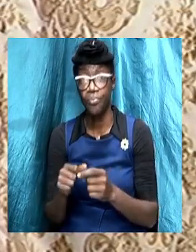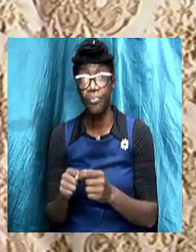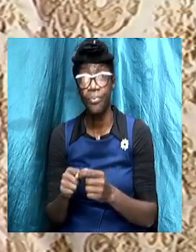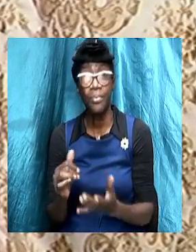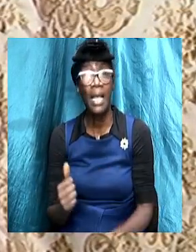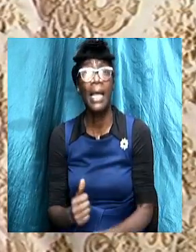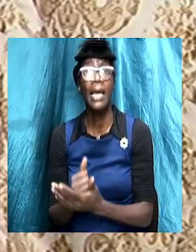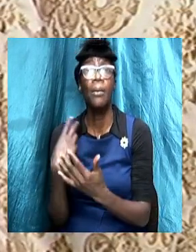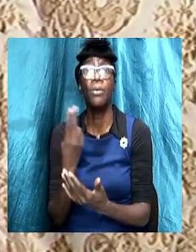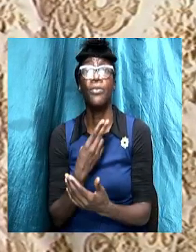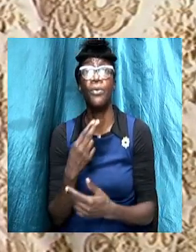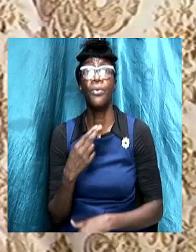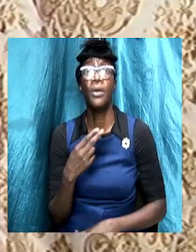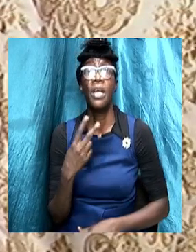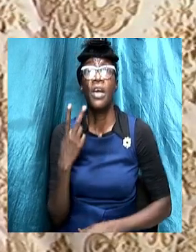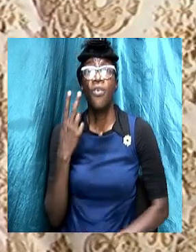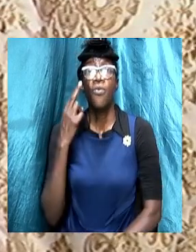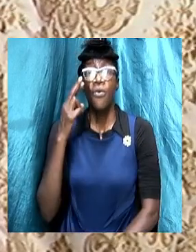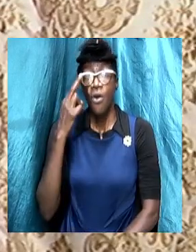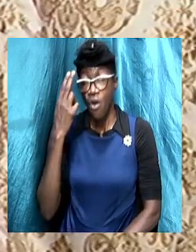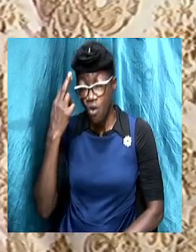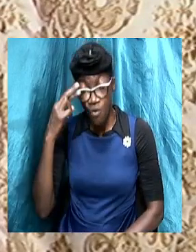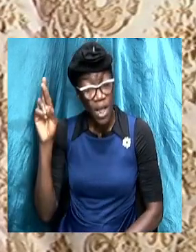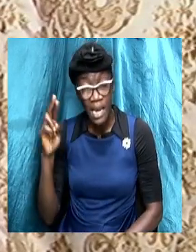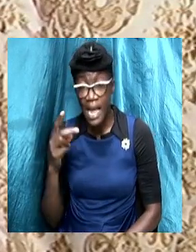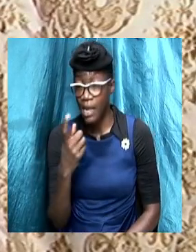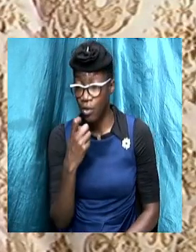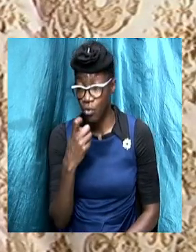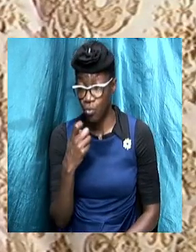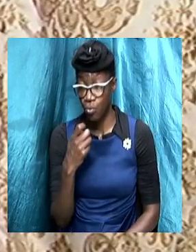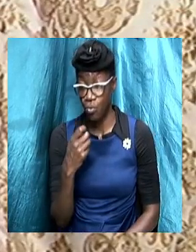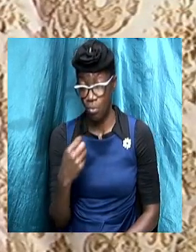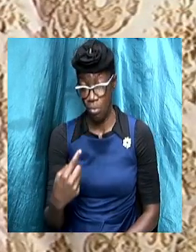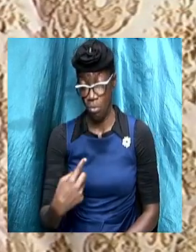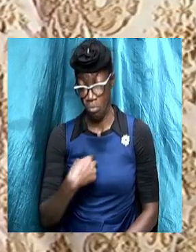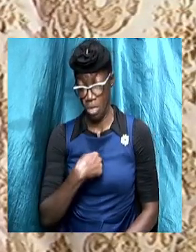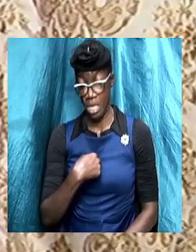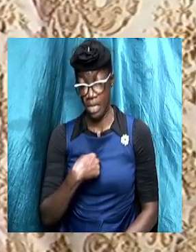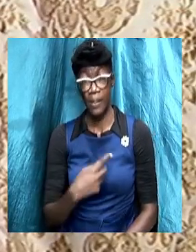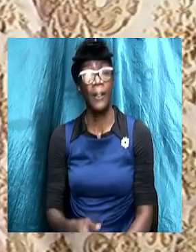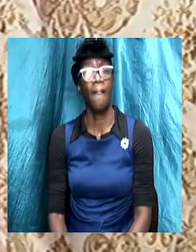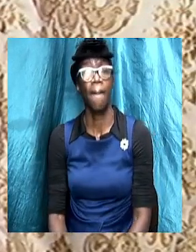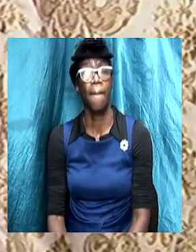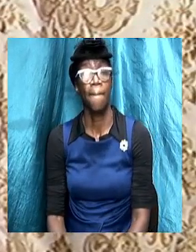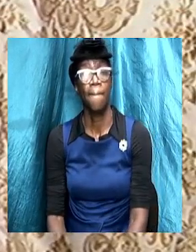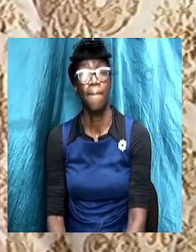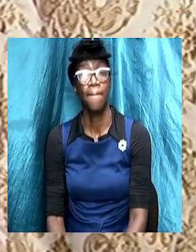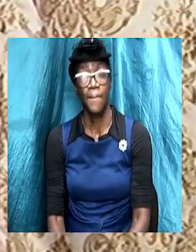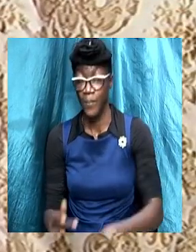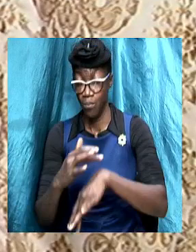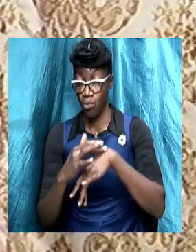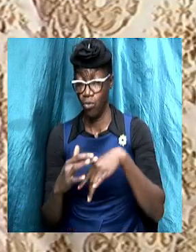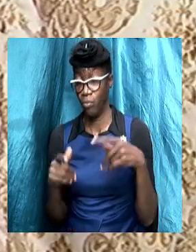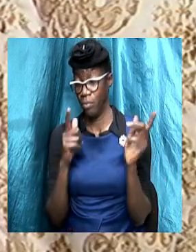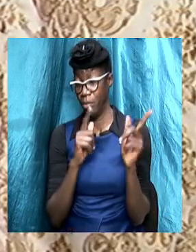It helps us to realize, who am I? And let me just slow down a bit here.